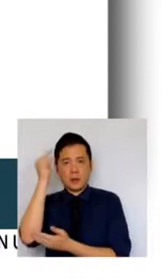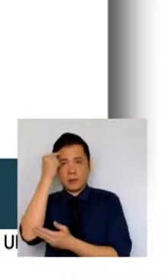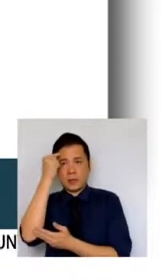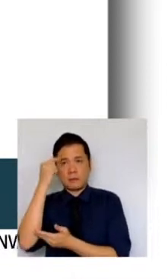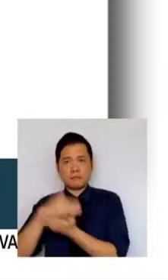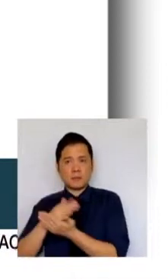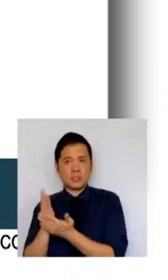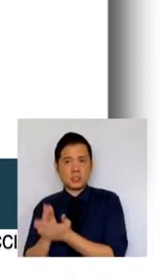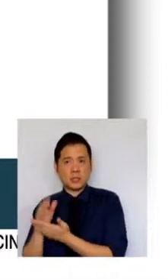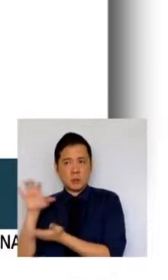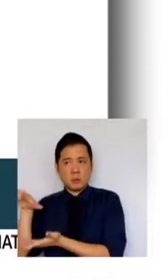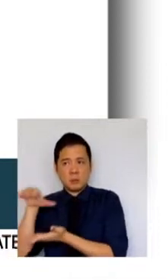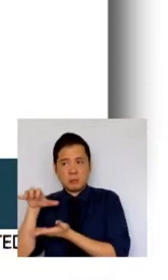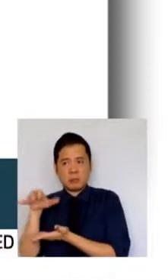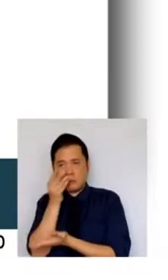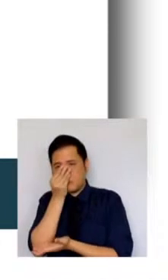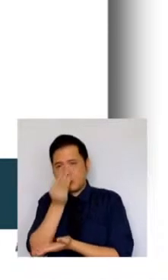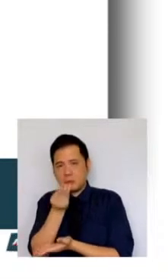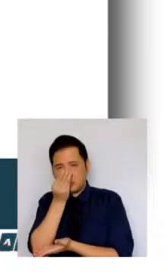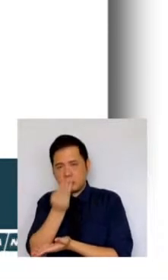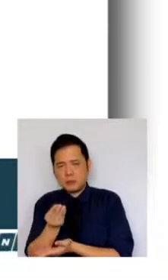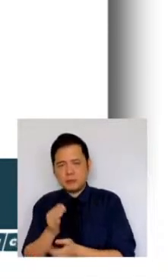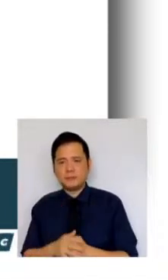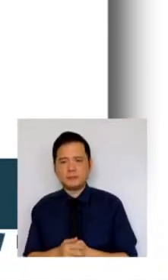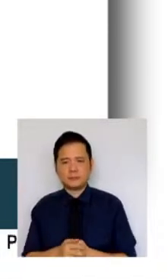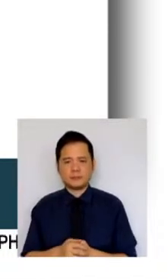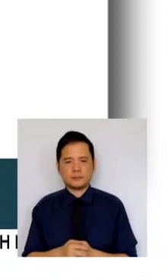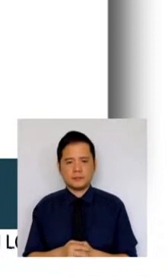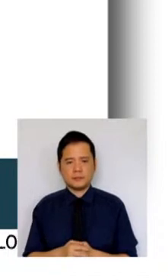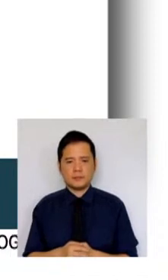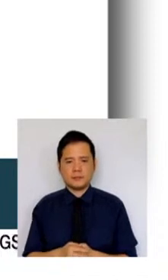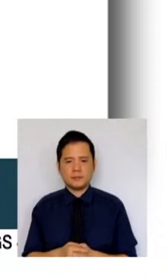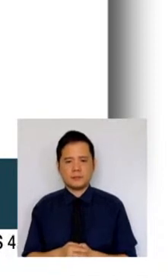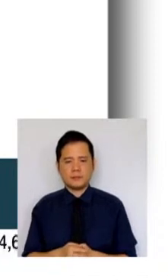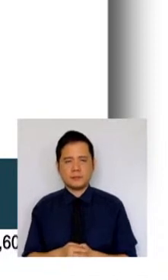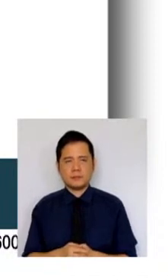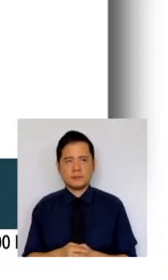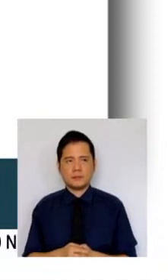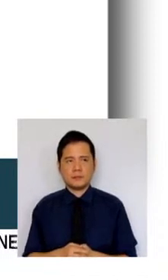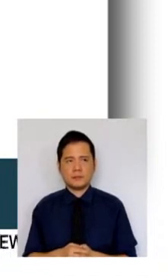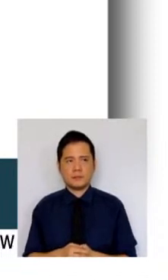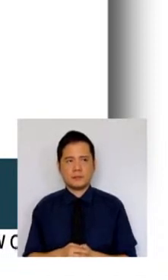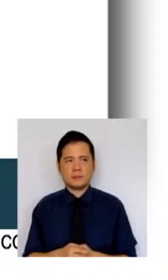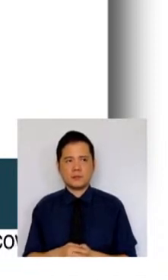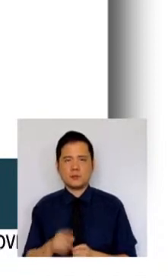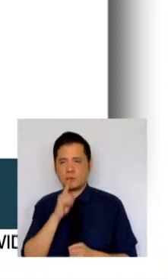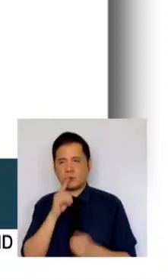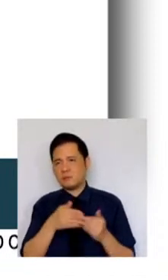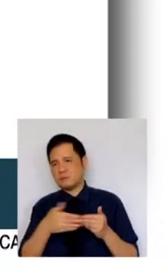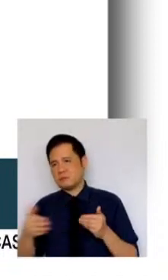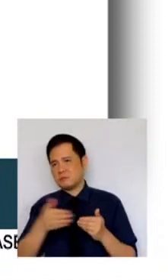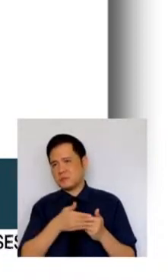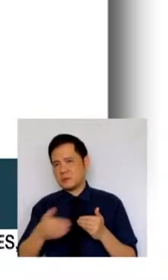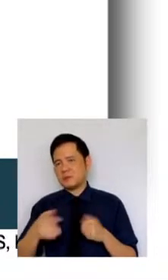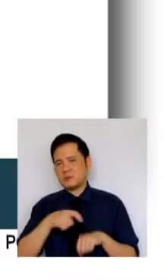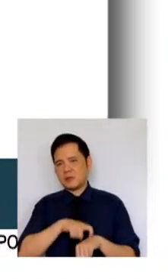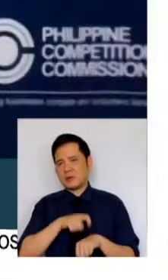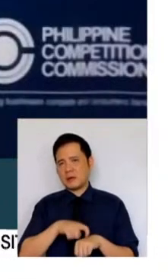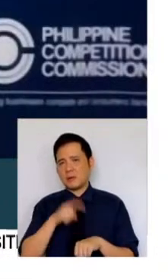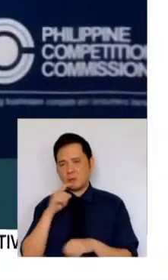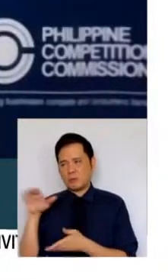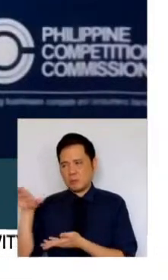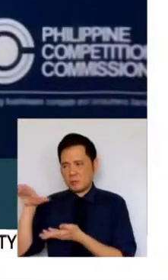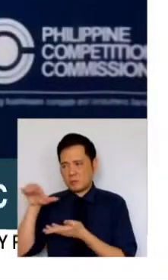huge amounts, and that's expected in the near term. But we do know that